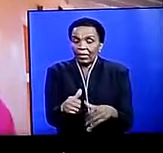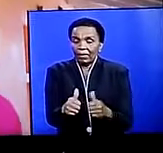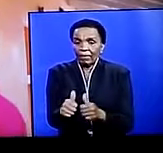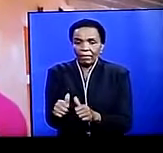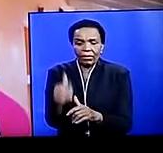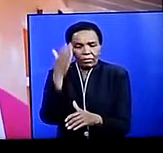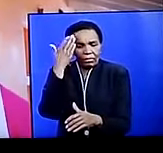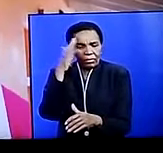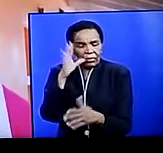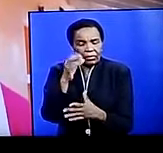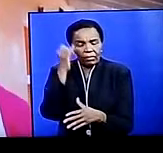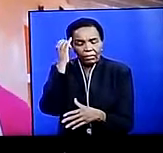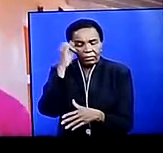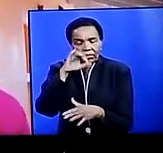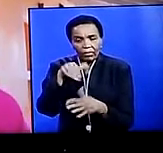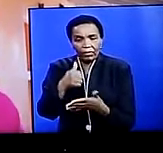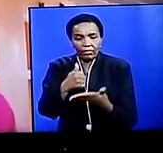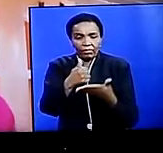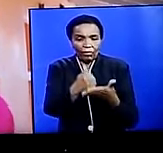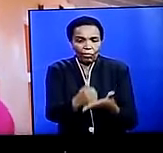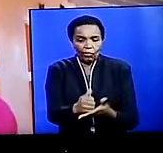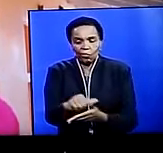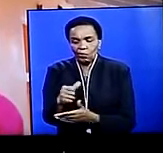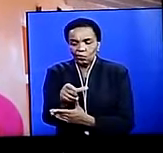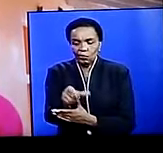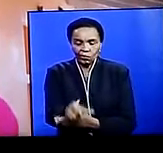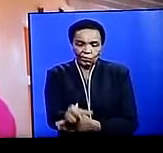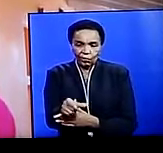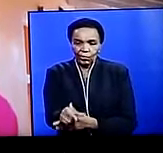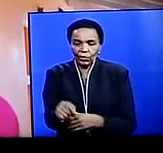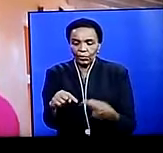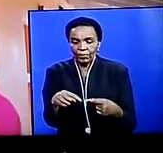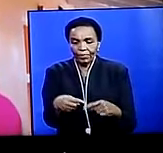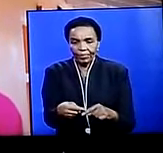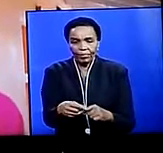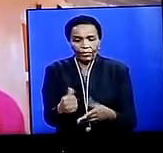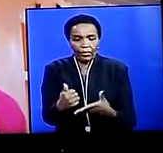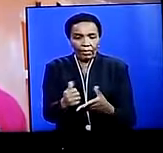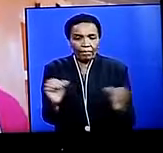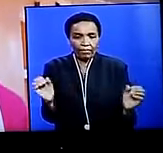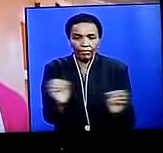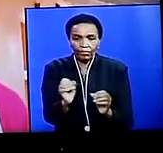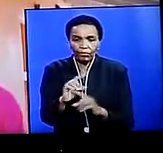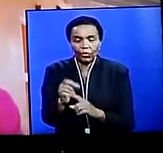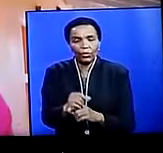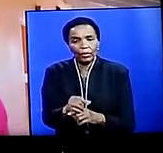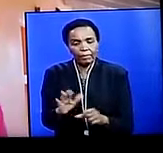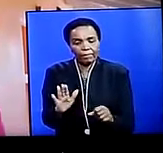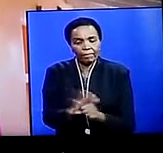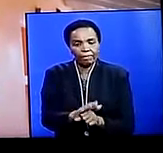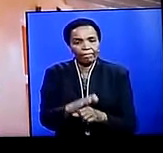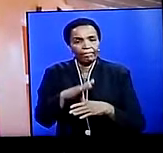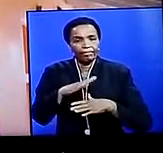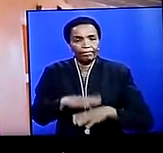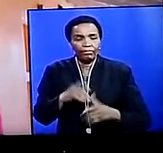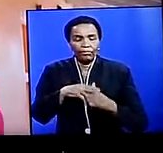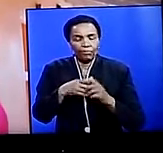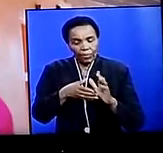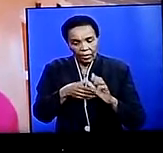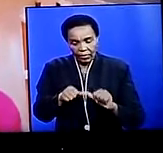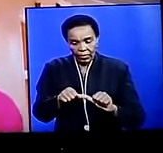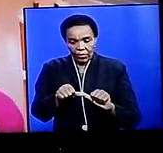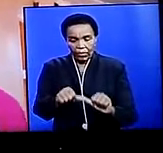But any idea of what to do to the student or to the athlete to help him or her recover fully and go back to, like I said,